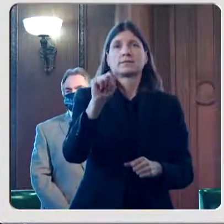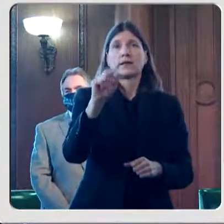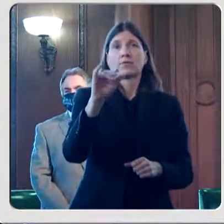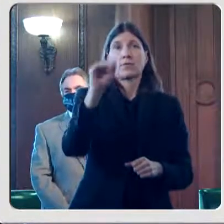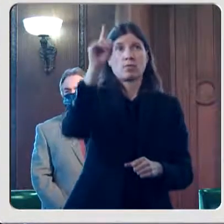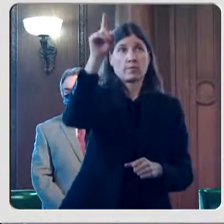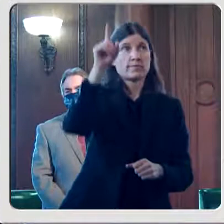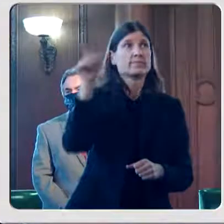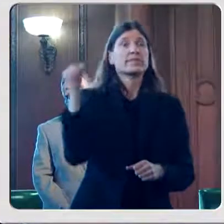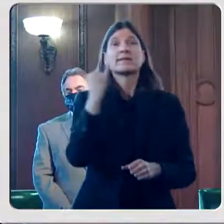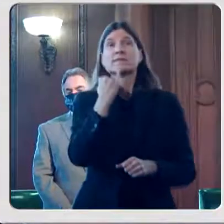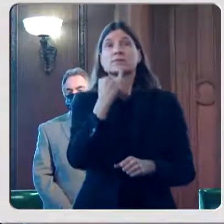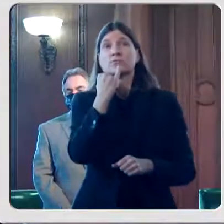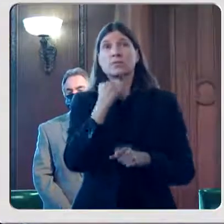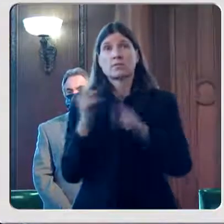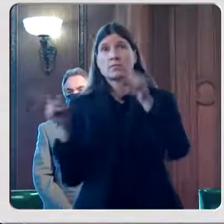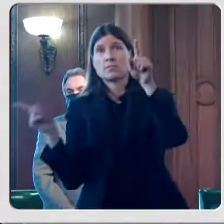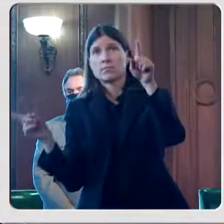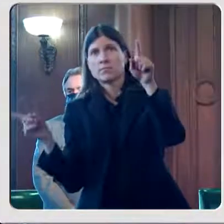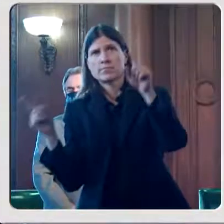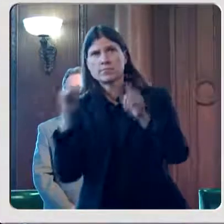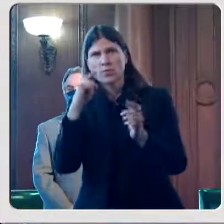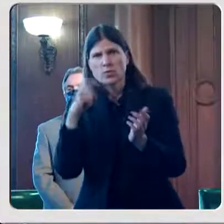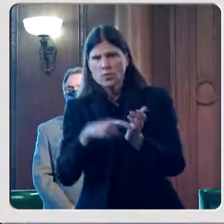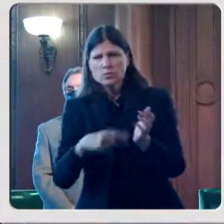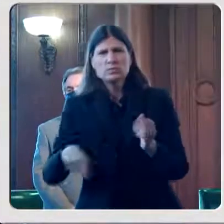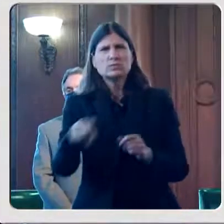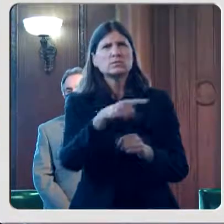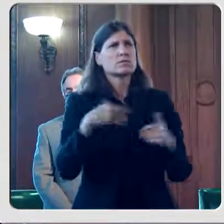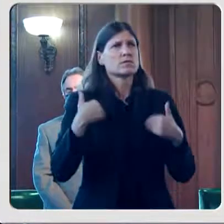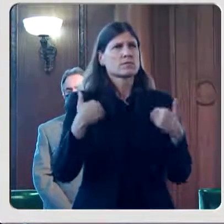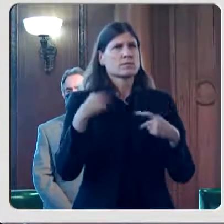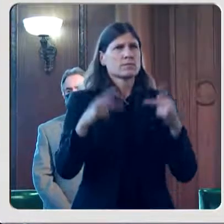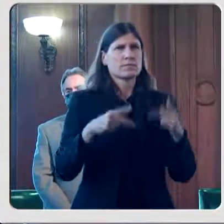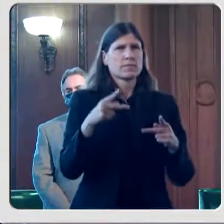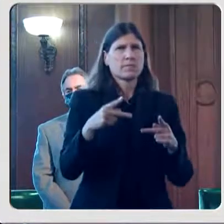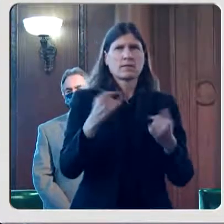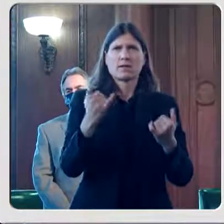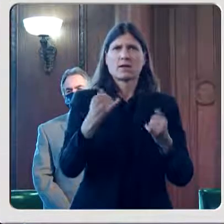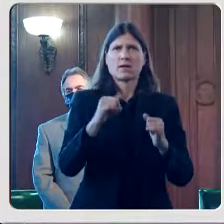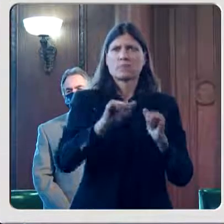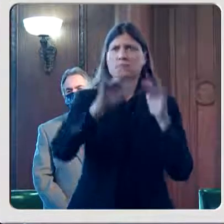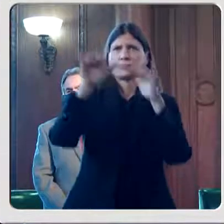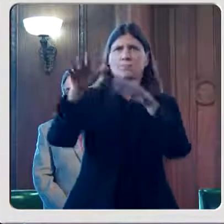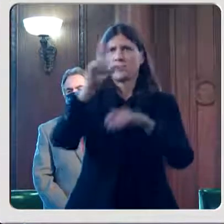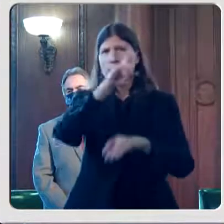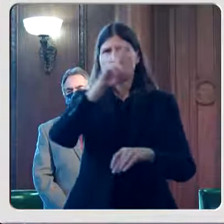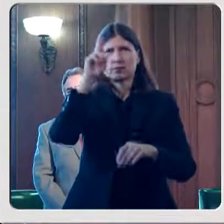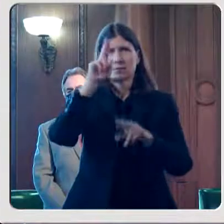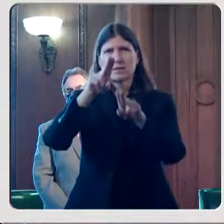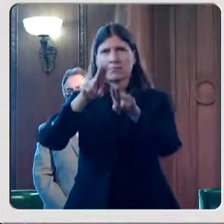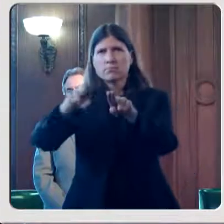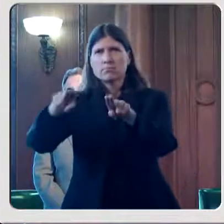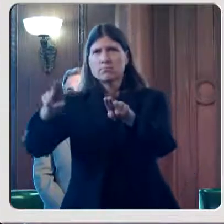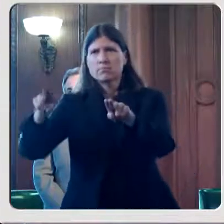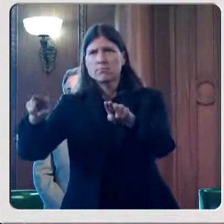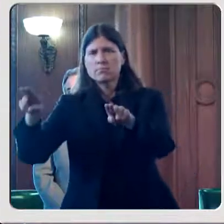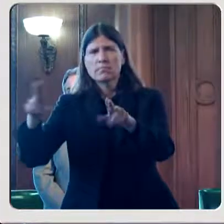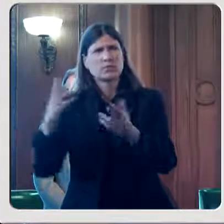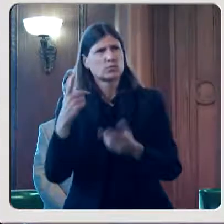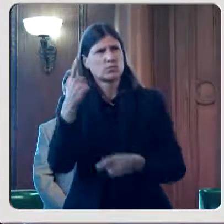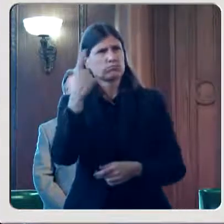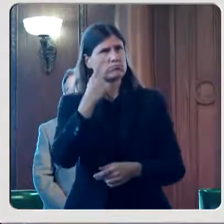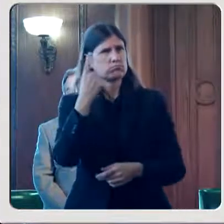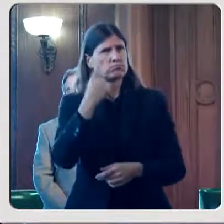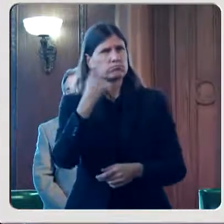suppose perhaps as a counterbalance to a certain extent of the decline in older people. I realize you don't have a huge